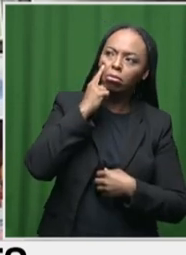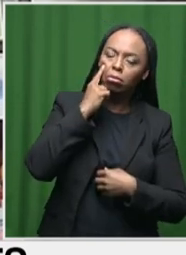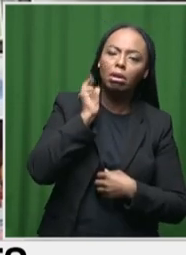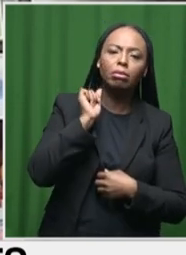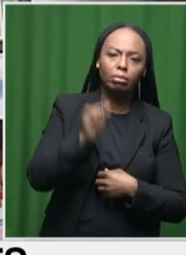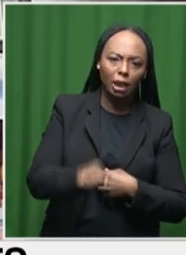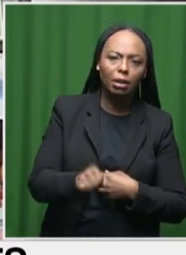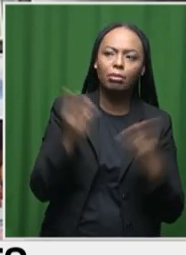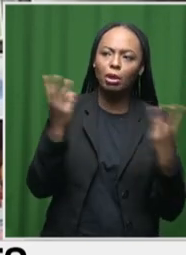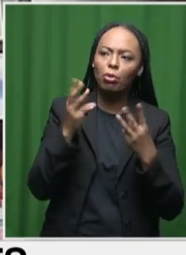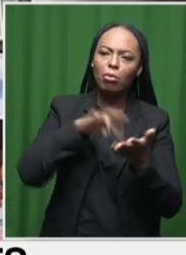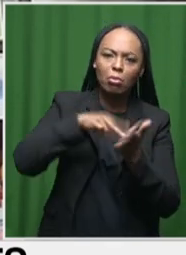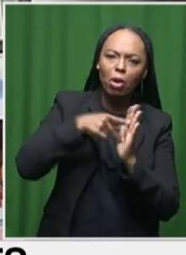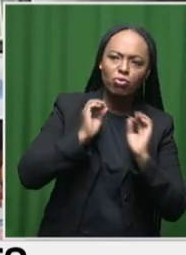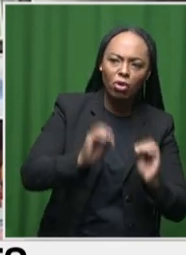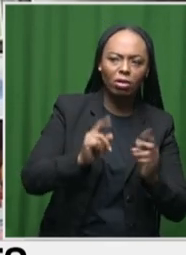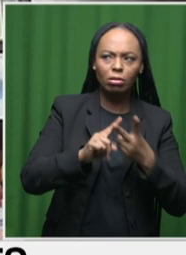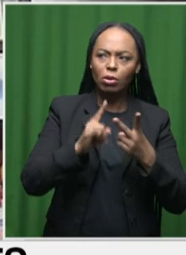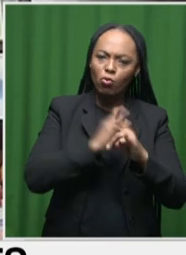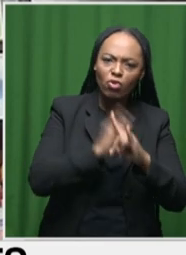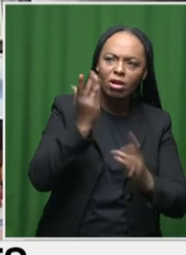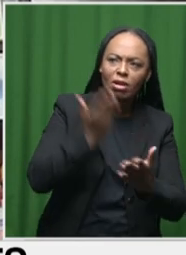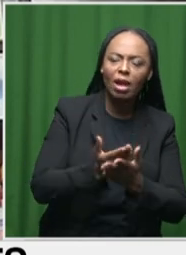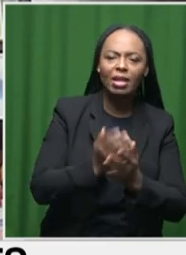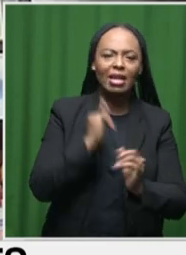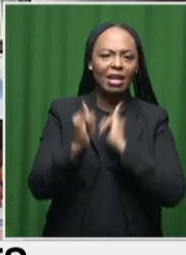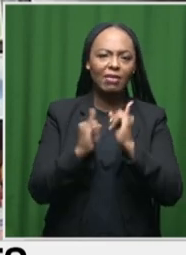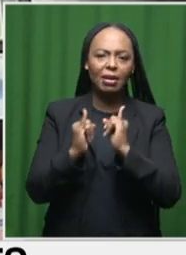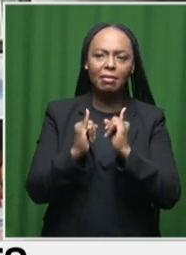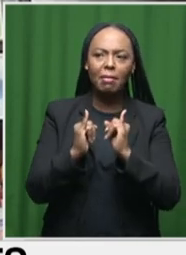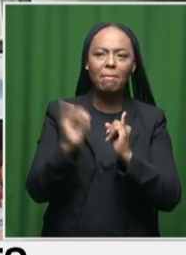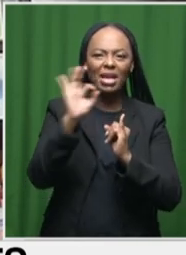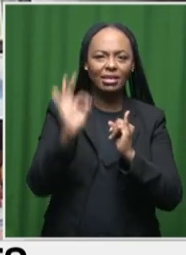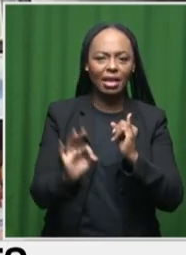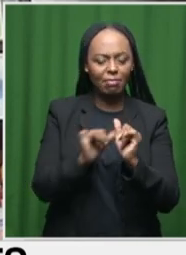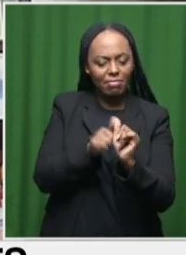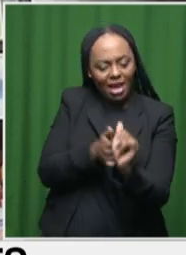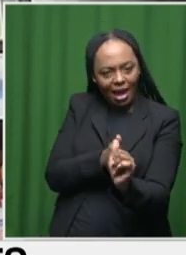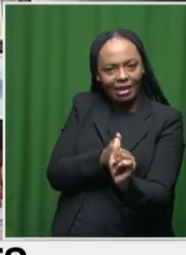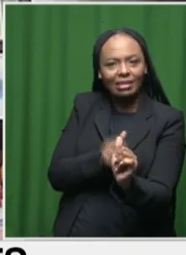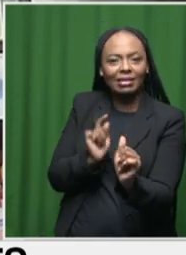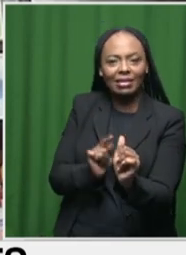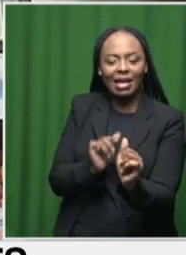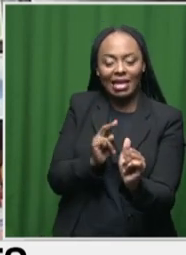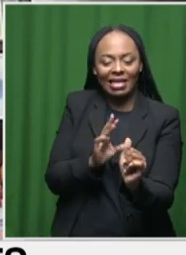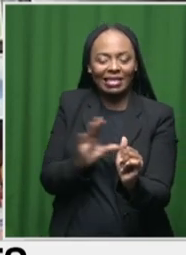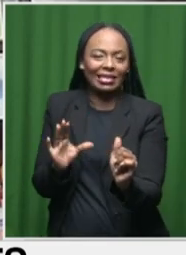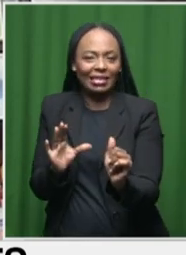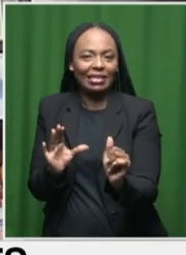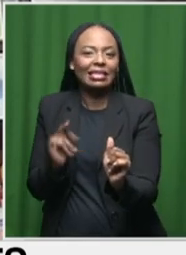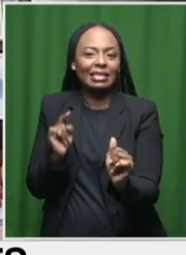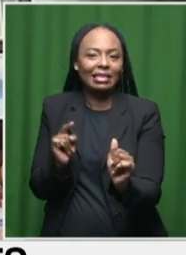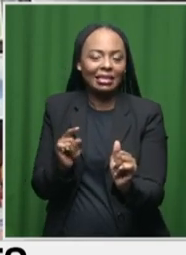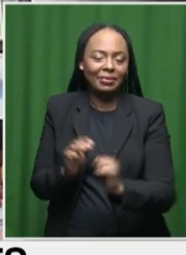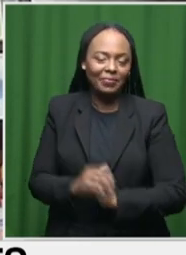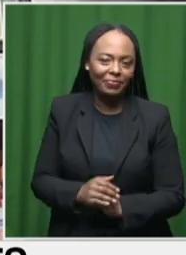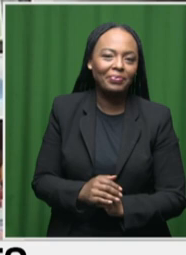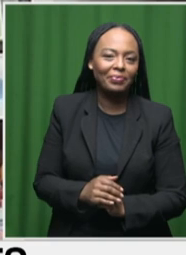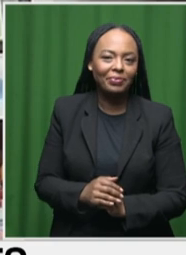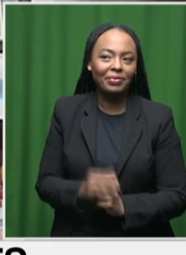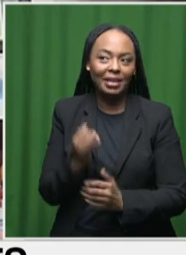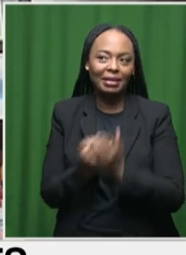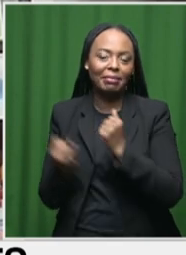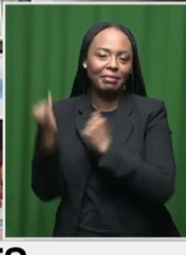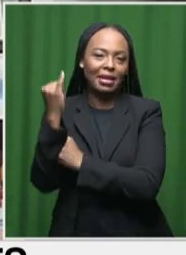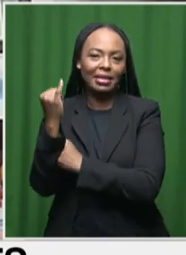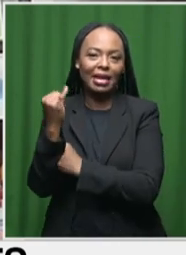got a plan. The DA can win. We're only 11% now behind the ANC, according to independent opinion polls that have been published. And